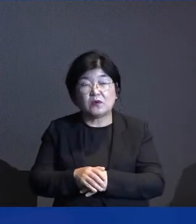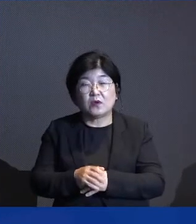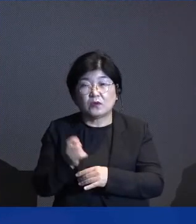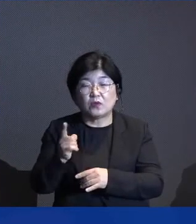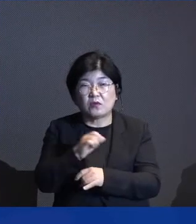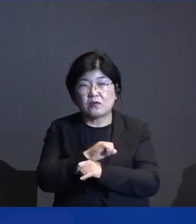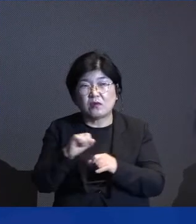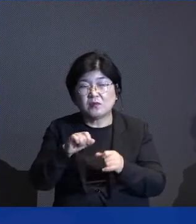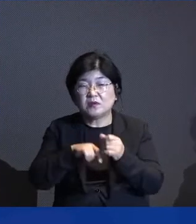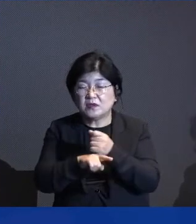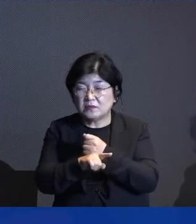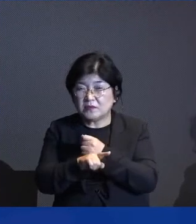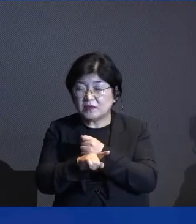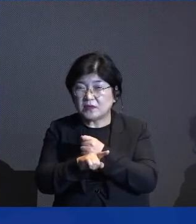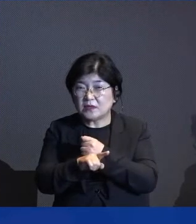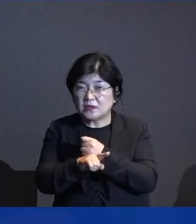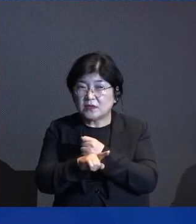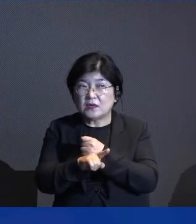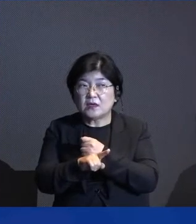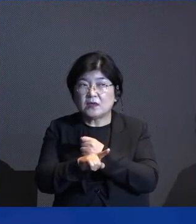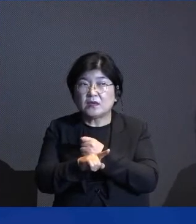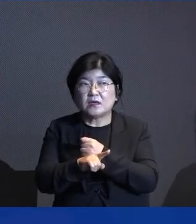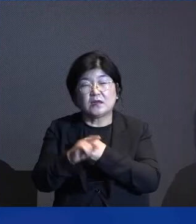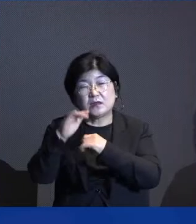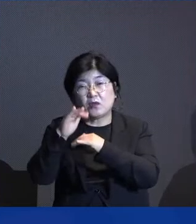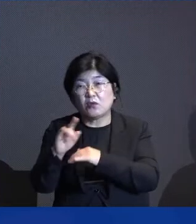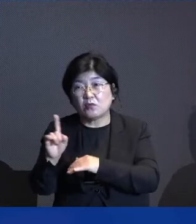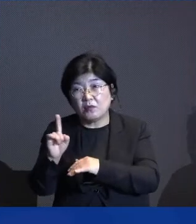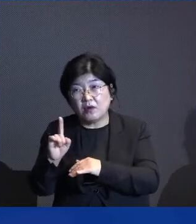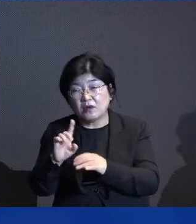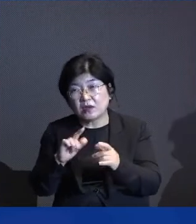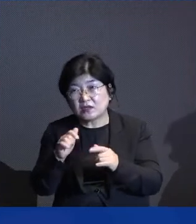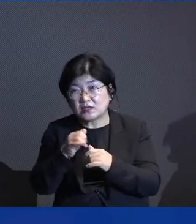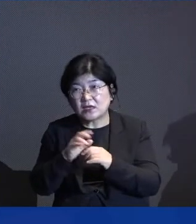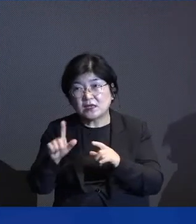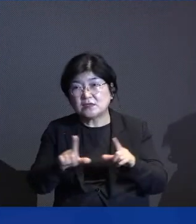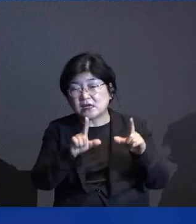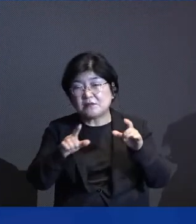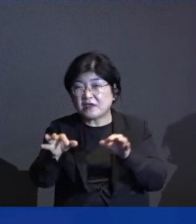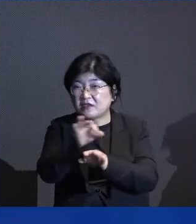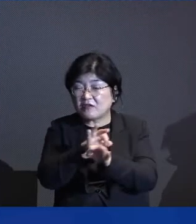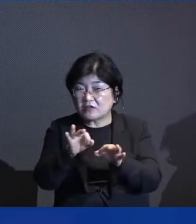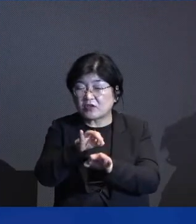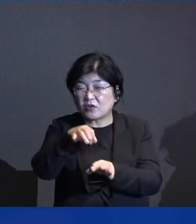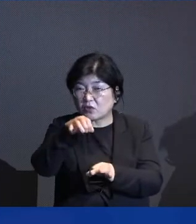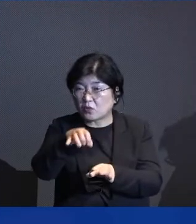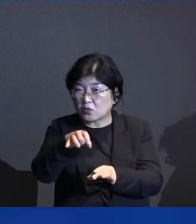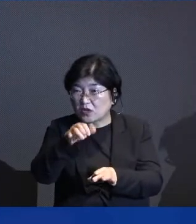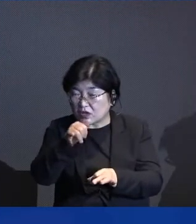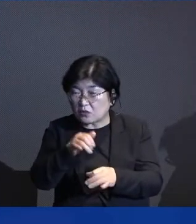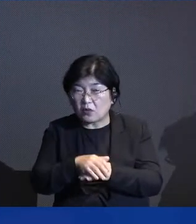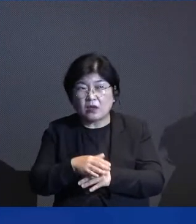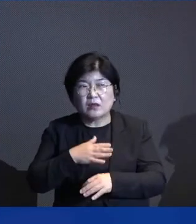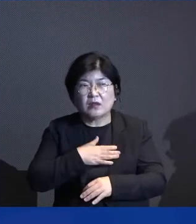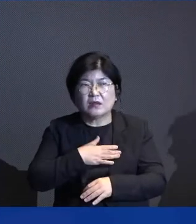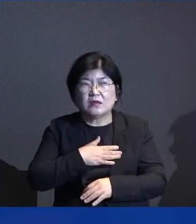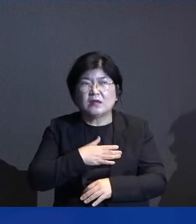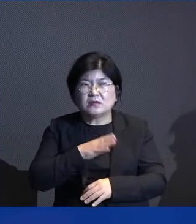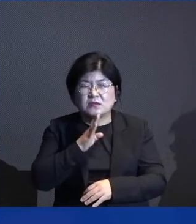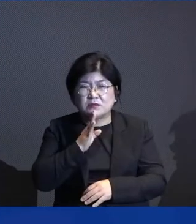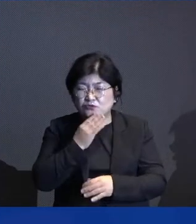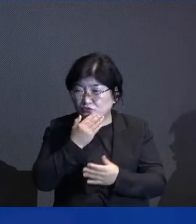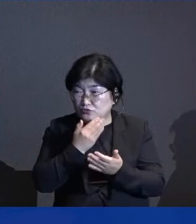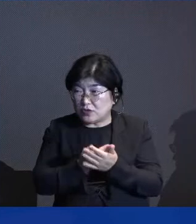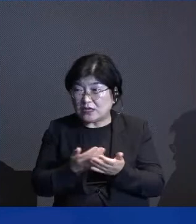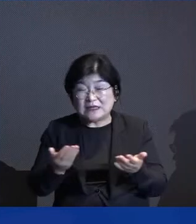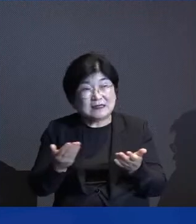like social economic status. For me, this is a really key element that to understand,